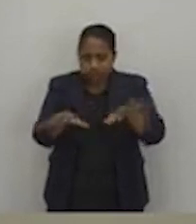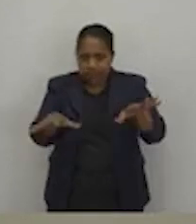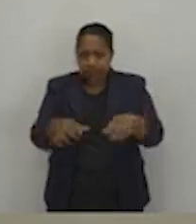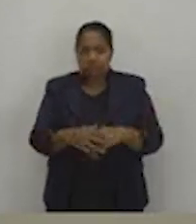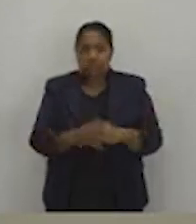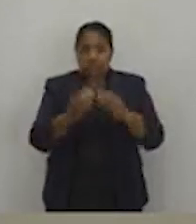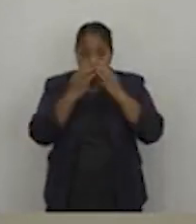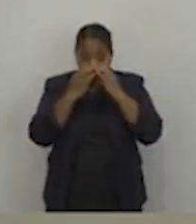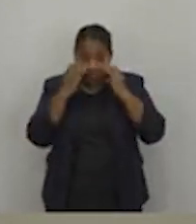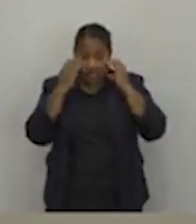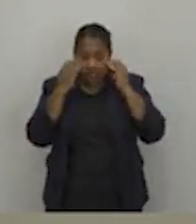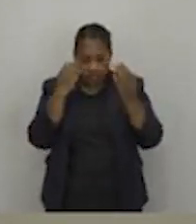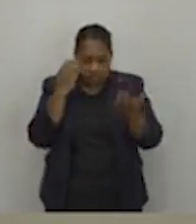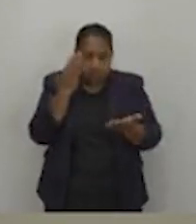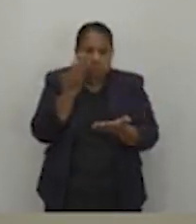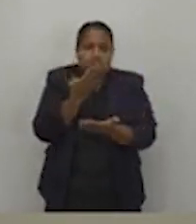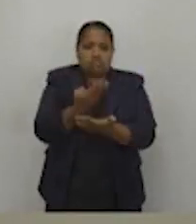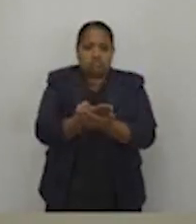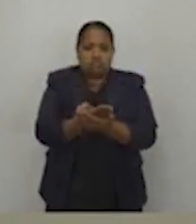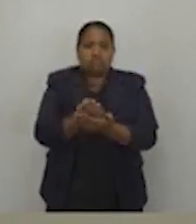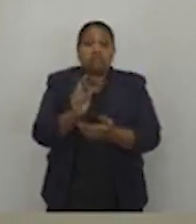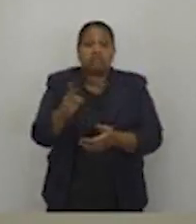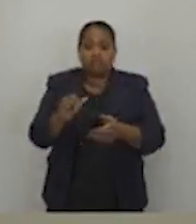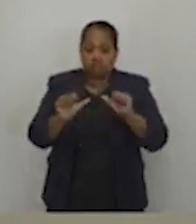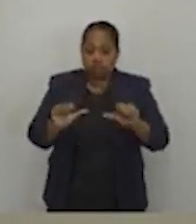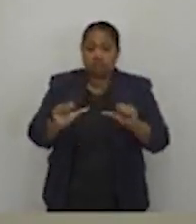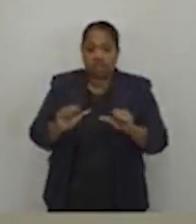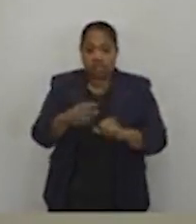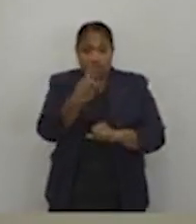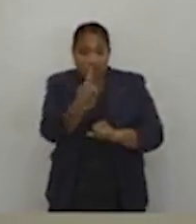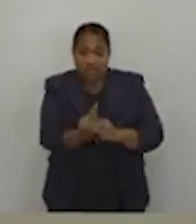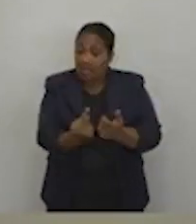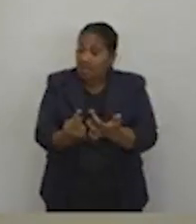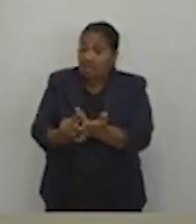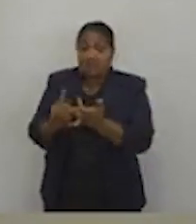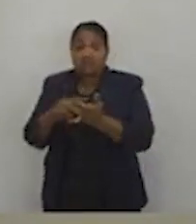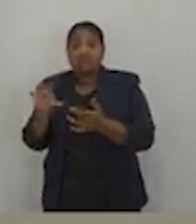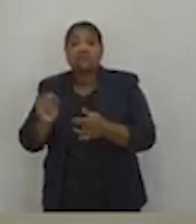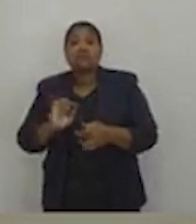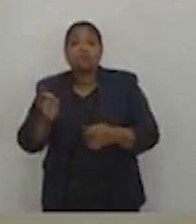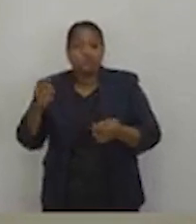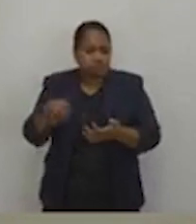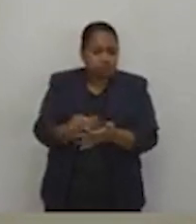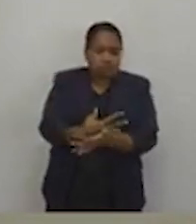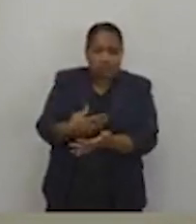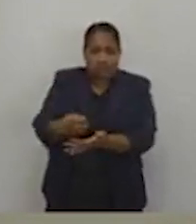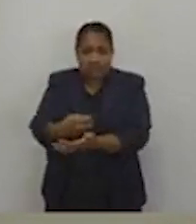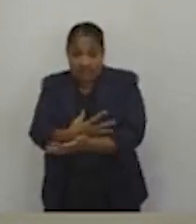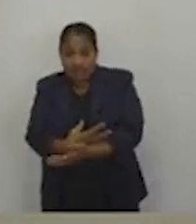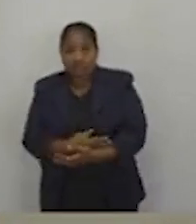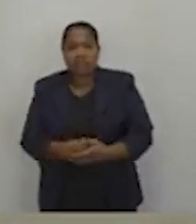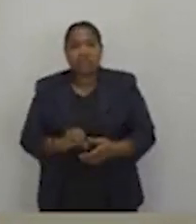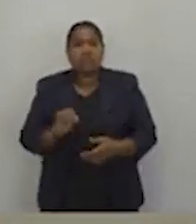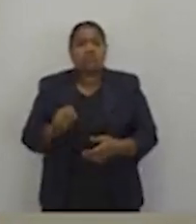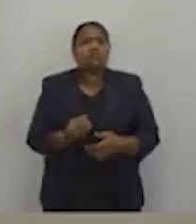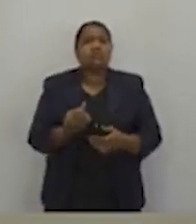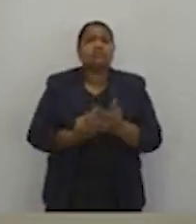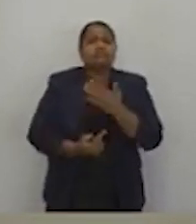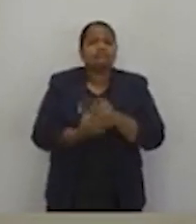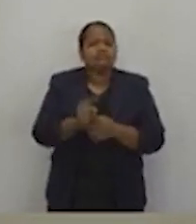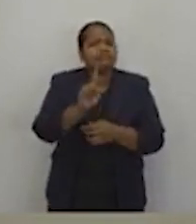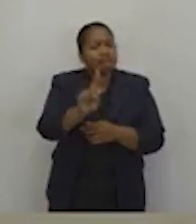absolutely proven to protect yourself and others from contracting COVID, so we need each one of you to urgently pick up this